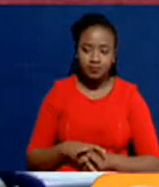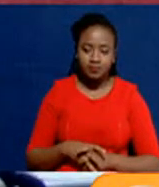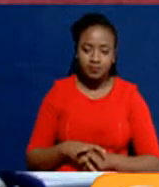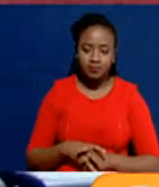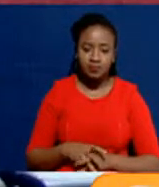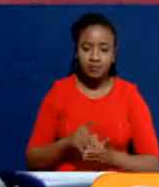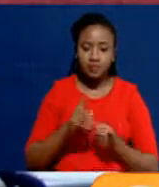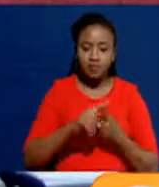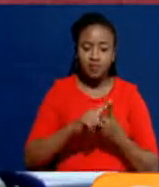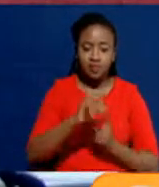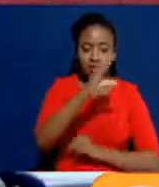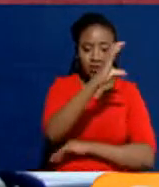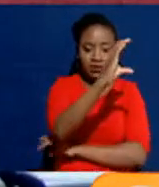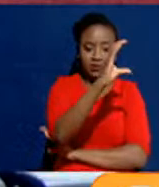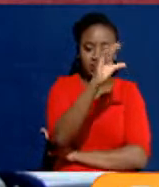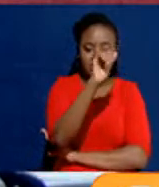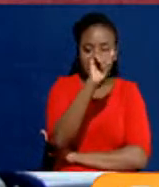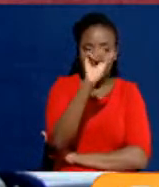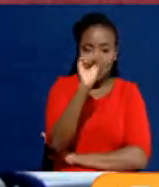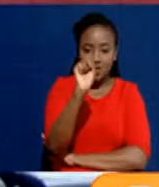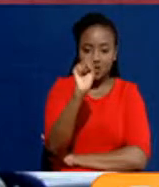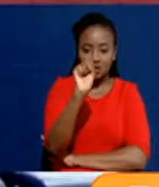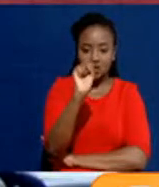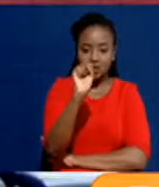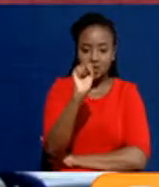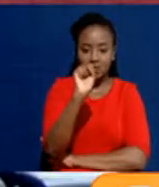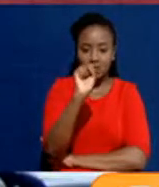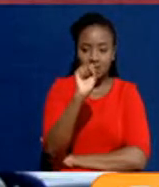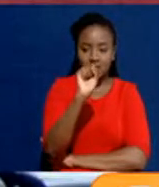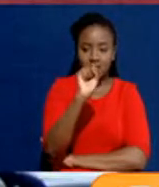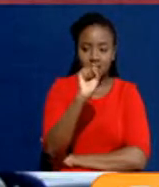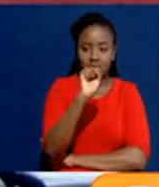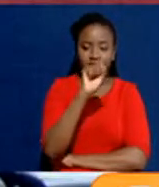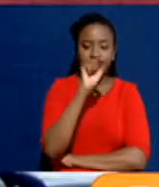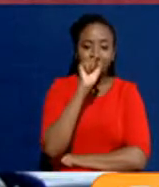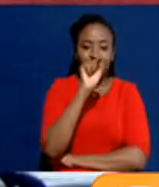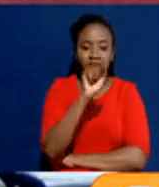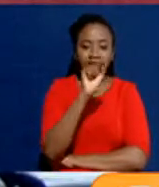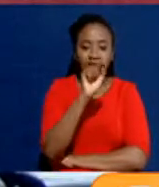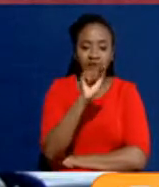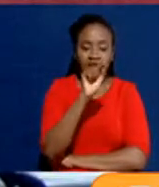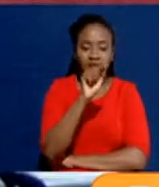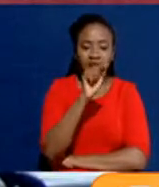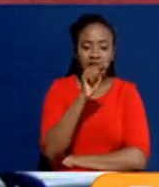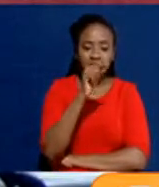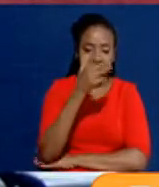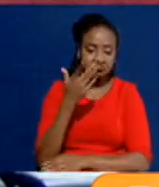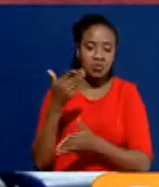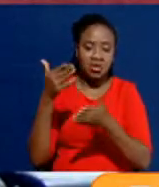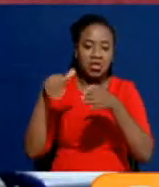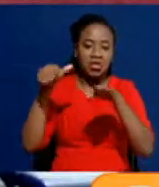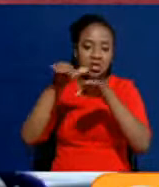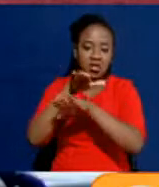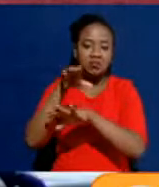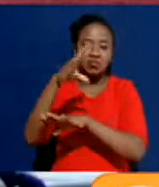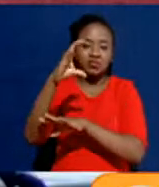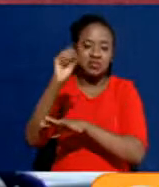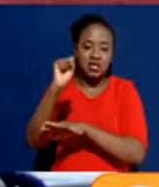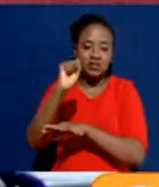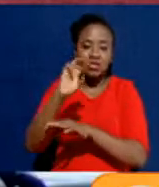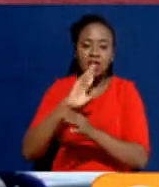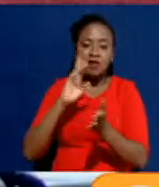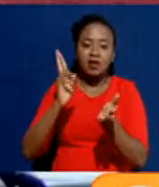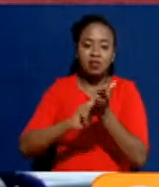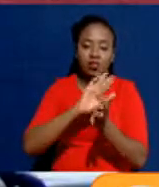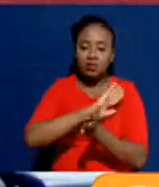The CASs are, for all purposes, assistant cabinet secretaries reporting directly